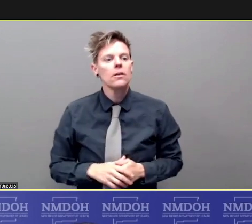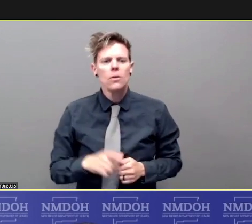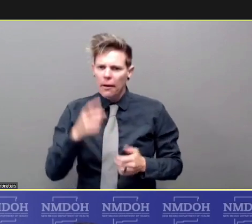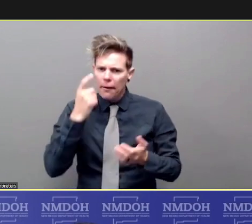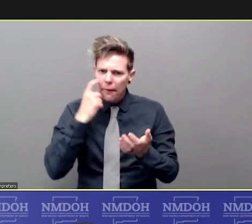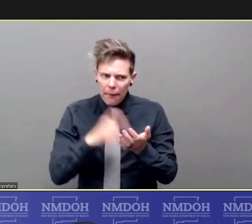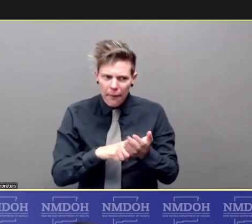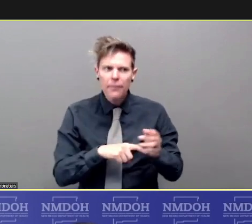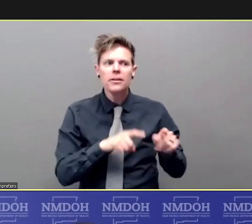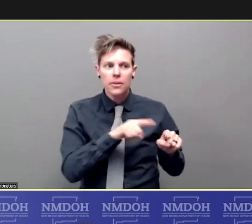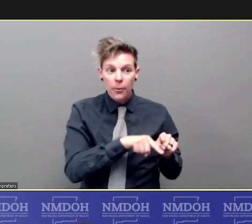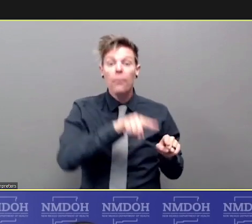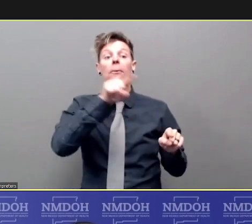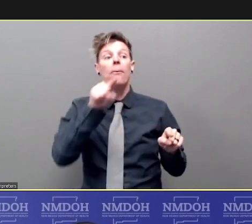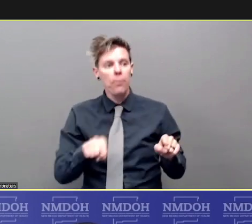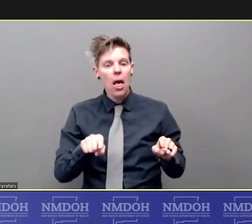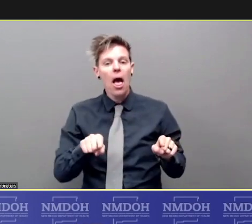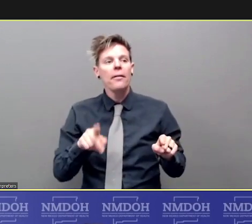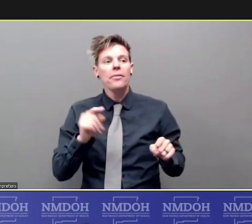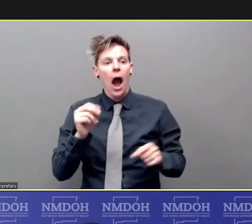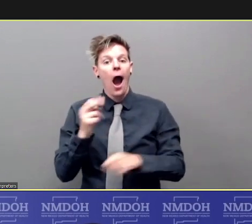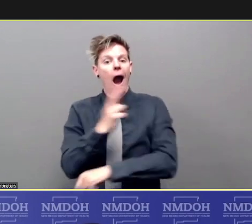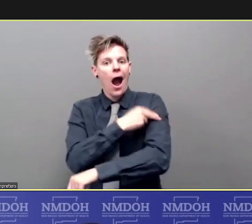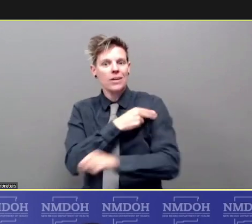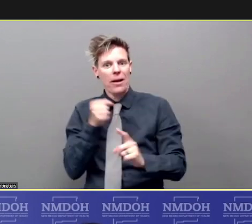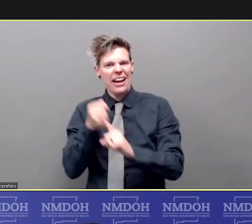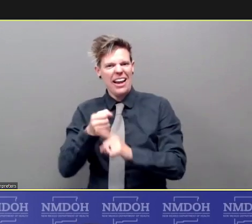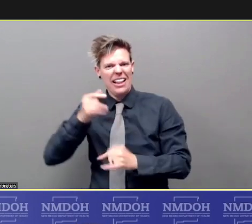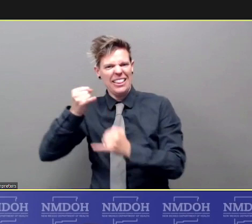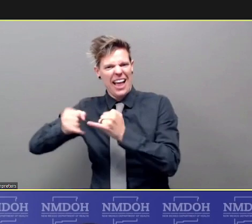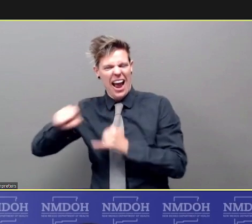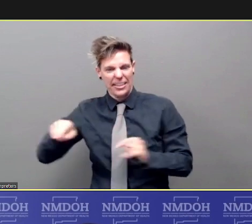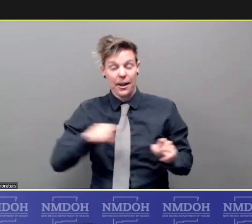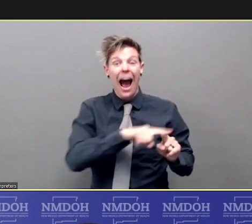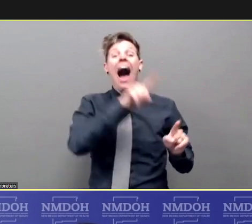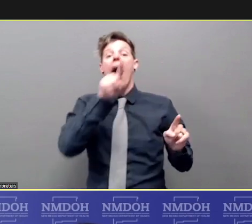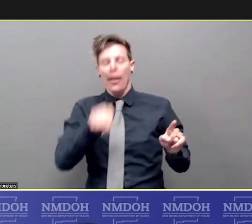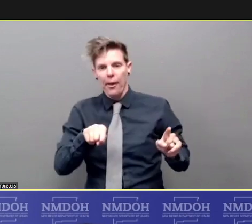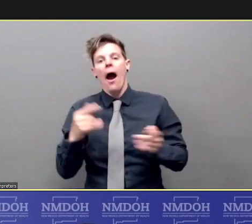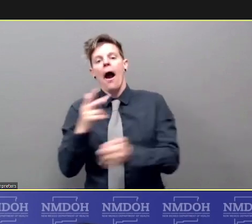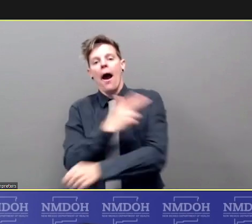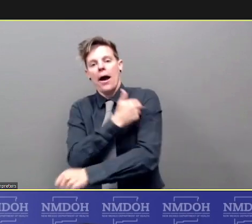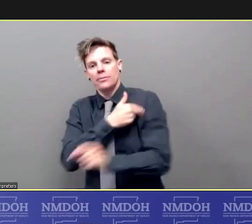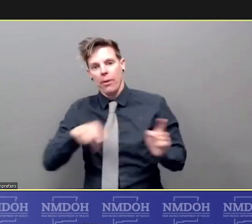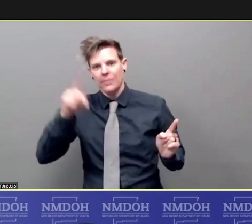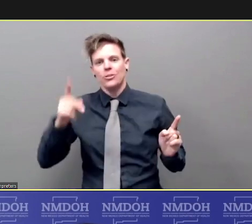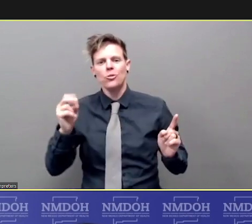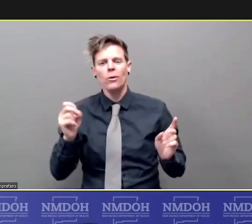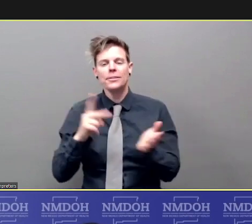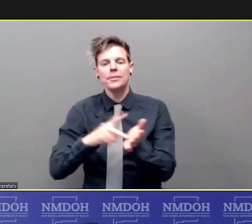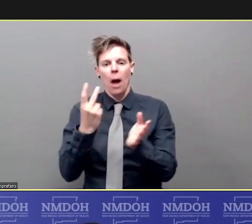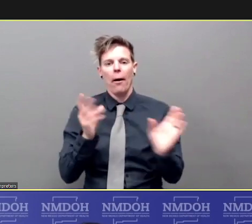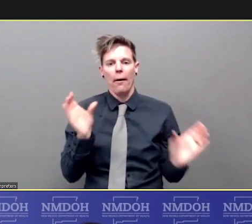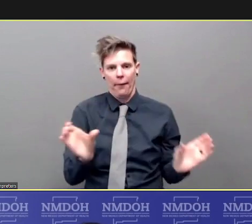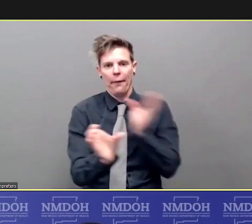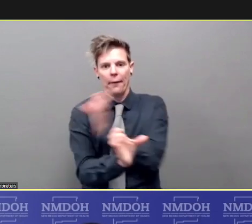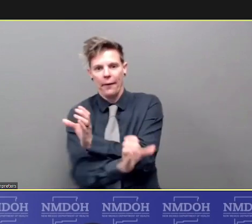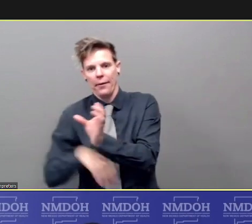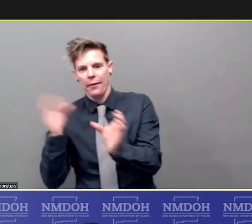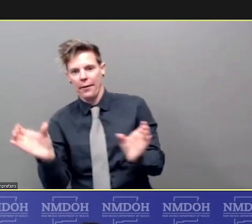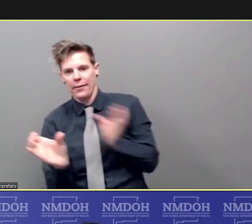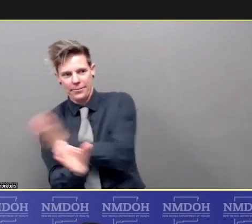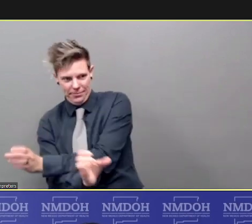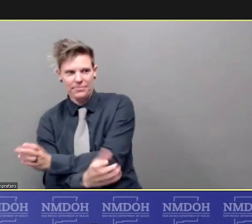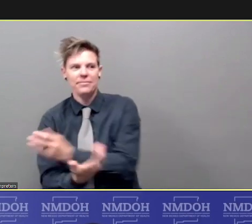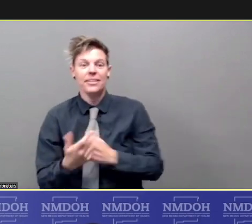days now after the case counts peak. Deaths, of course, 2 to 4 weeks after